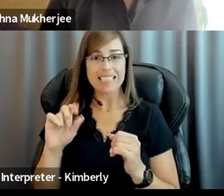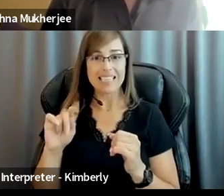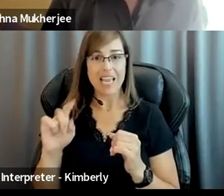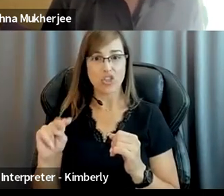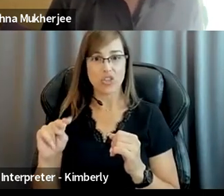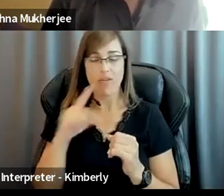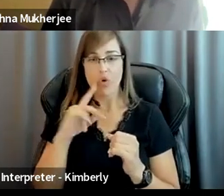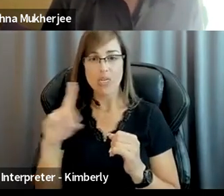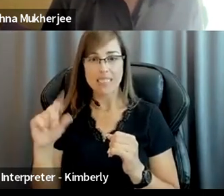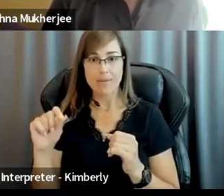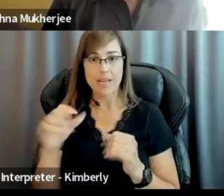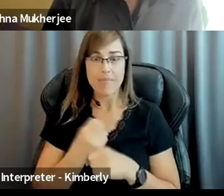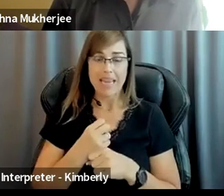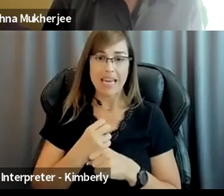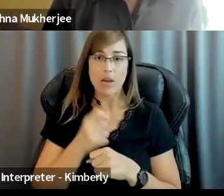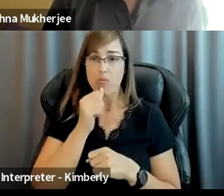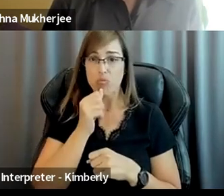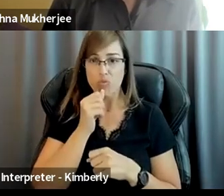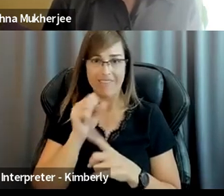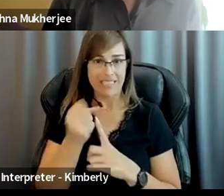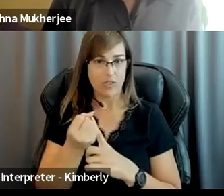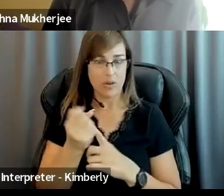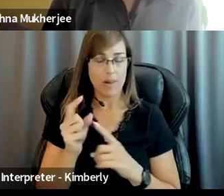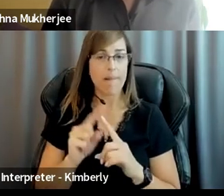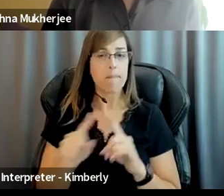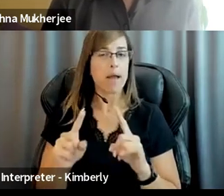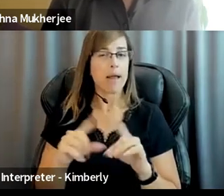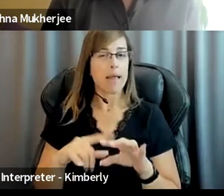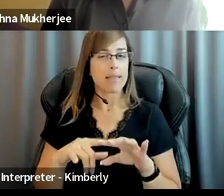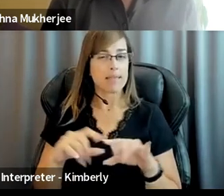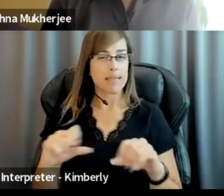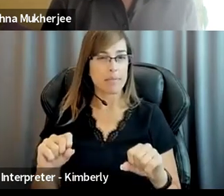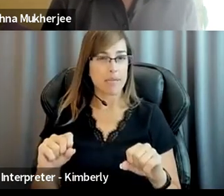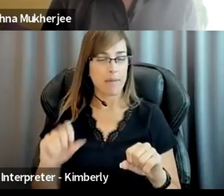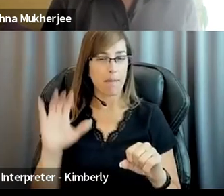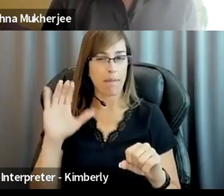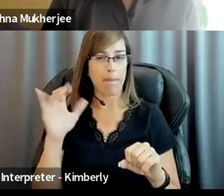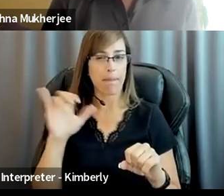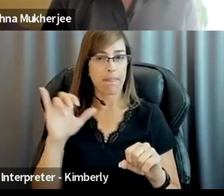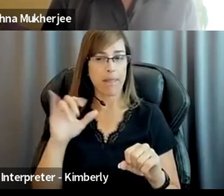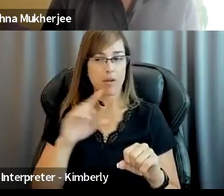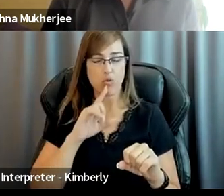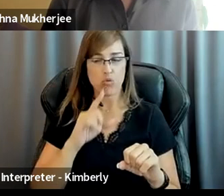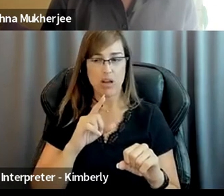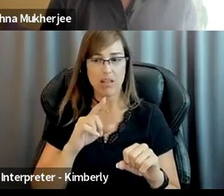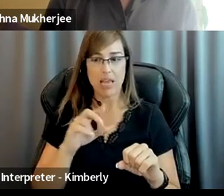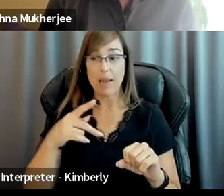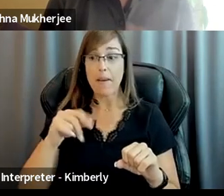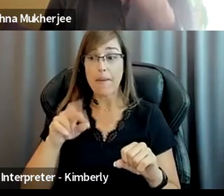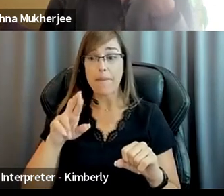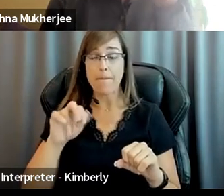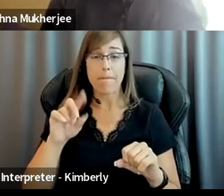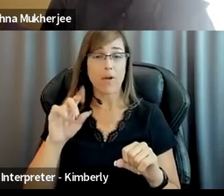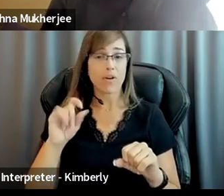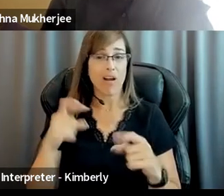for disability and making it a very, very private matter. But then at the same time, it seems like one of the real paradoxes is the